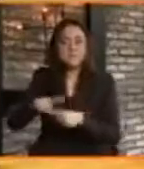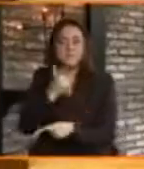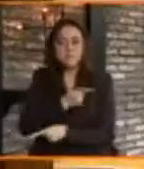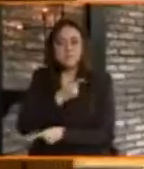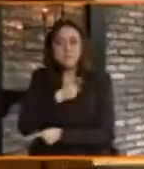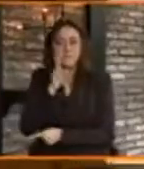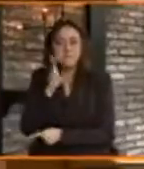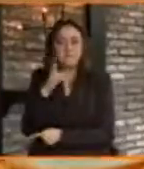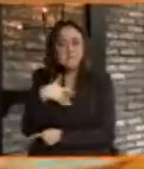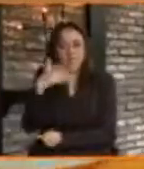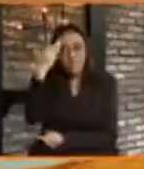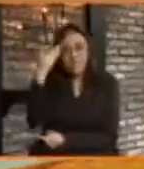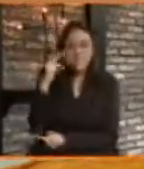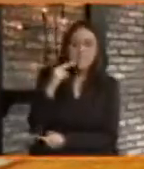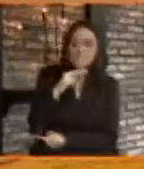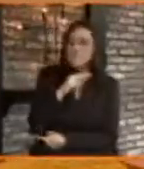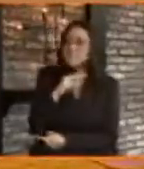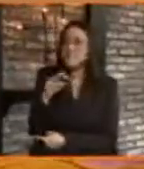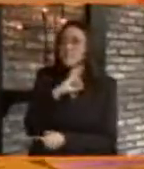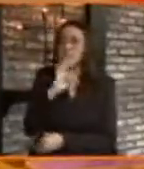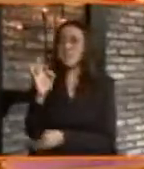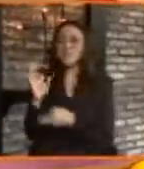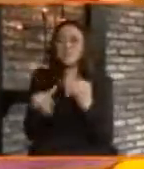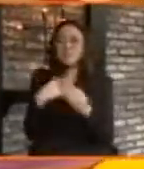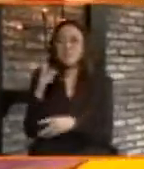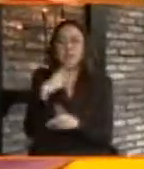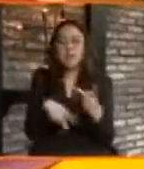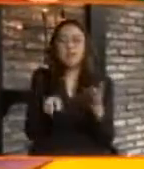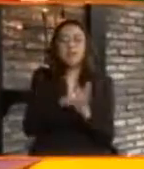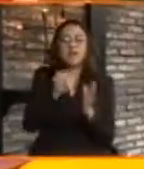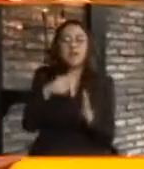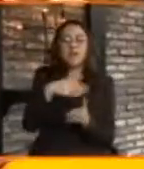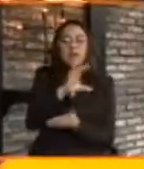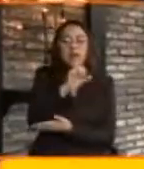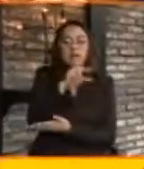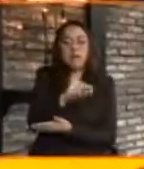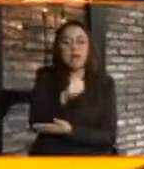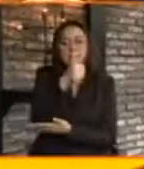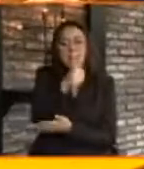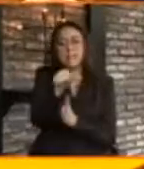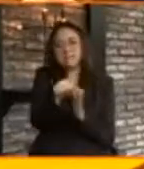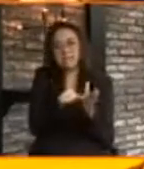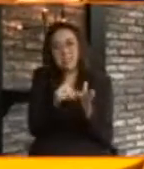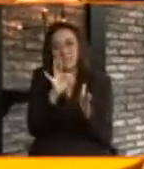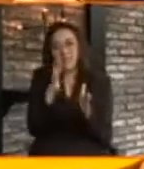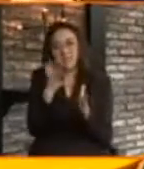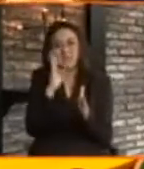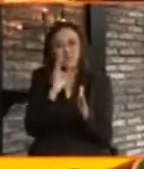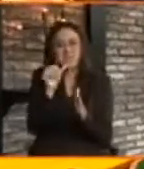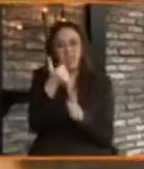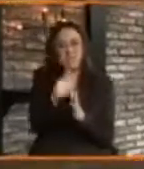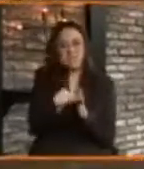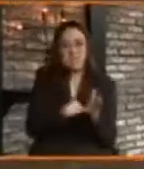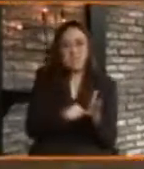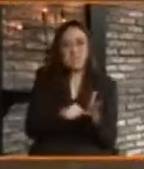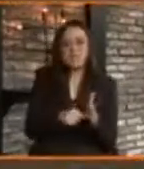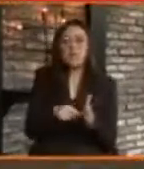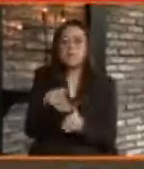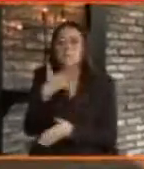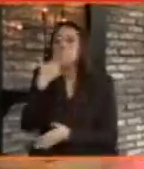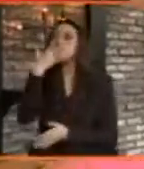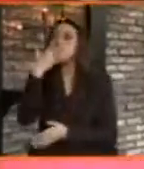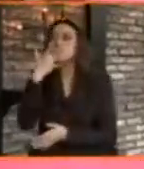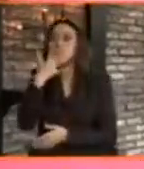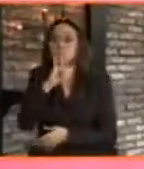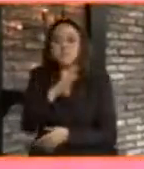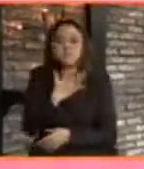has been up the longest. And we added enough canola oil, we hope, to the mixture to keep it fresh for 6 months. Can you smell it? No, I can smell